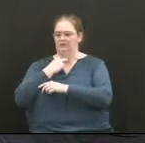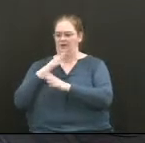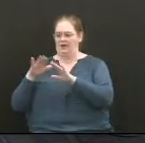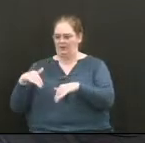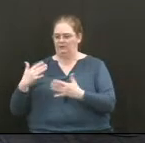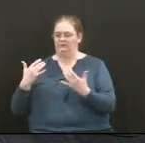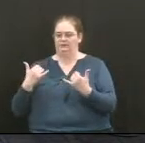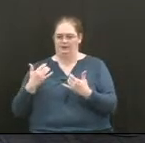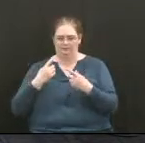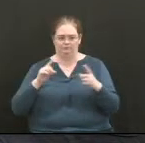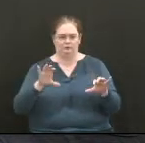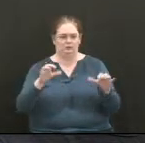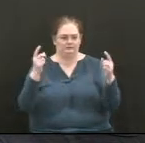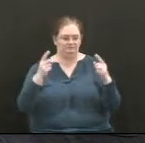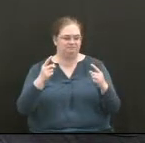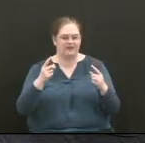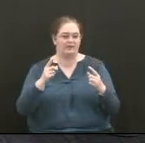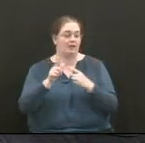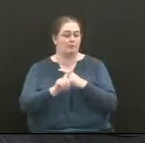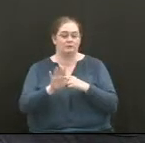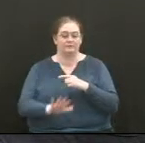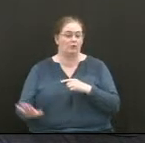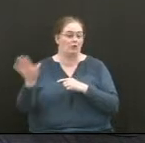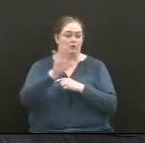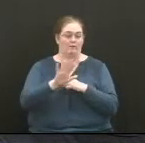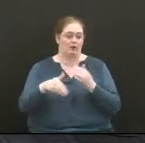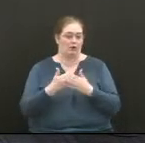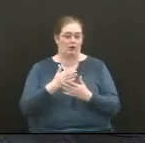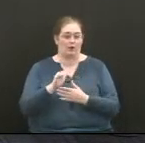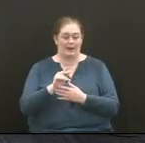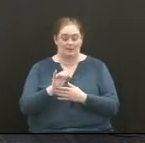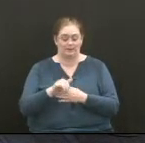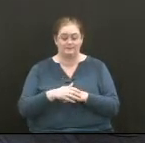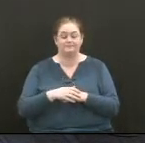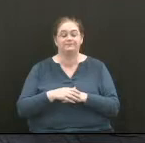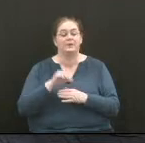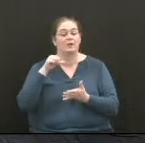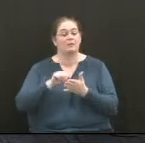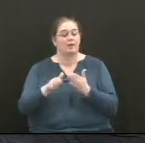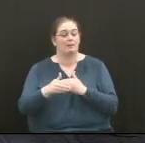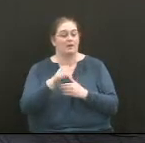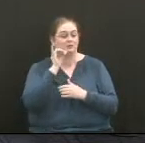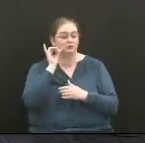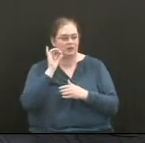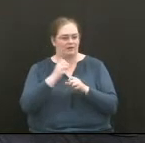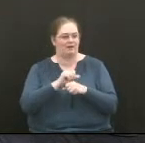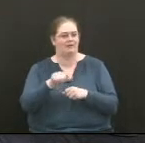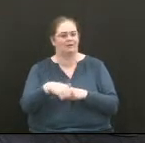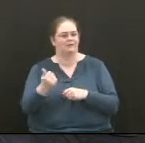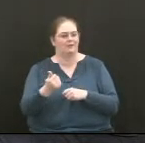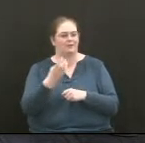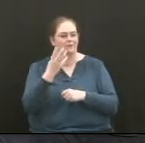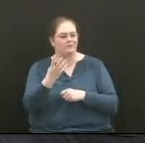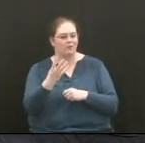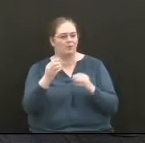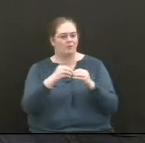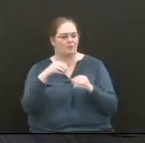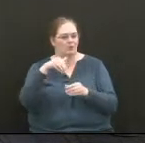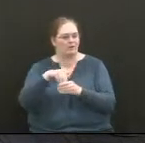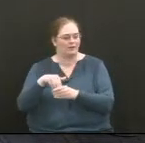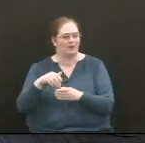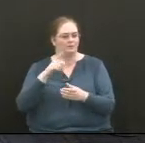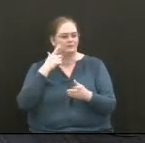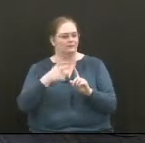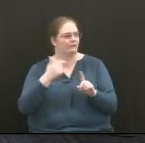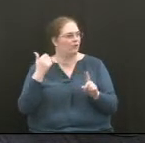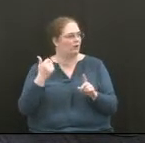over the county. And finally, just in my mailbox yesterday, I got another four envelopes from